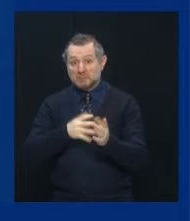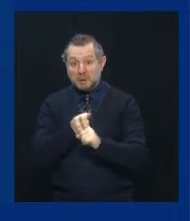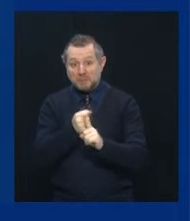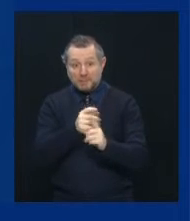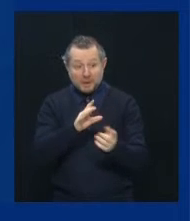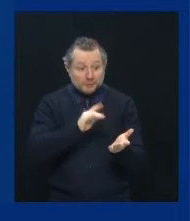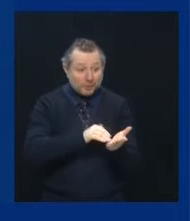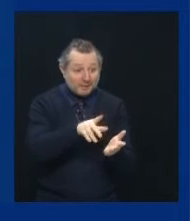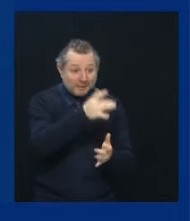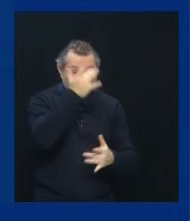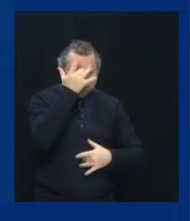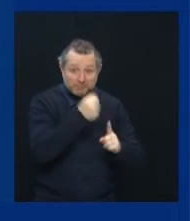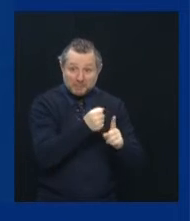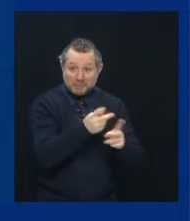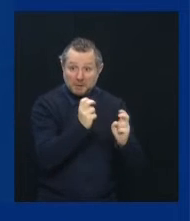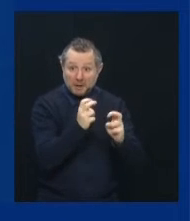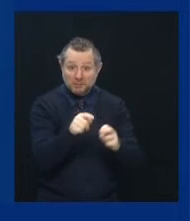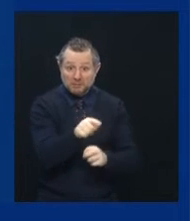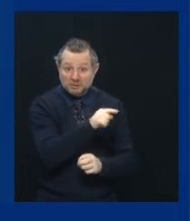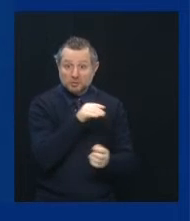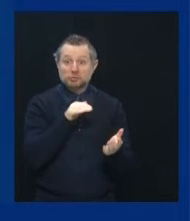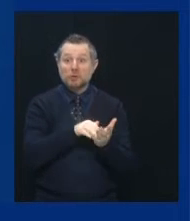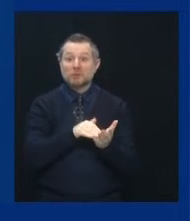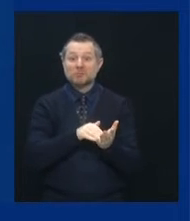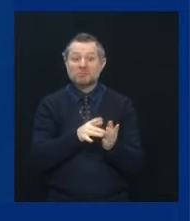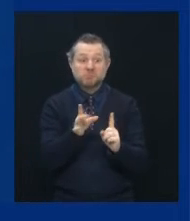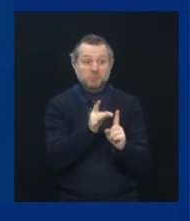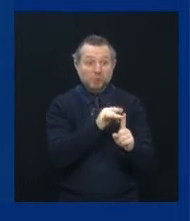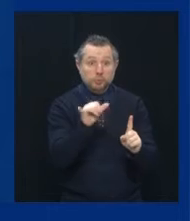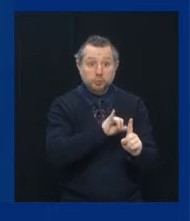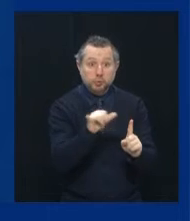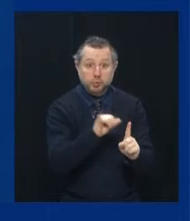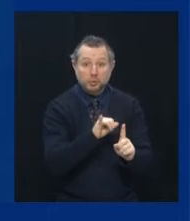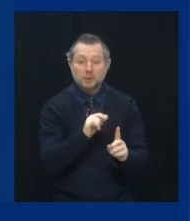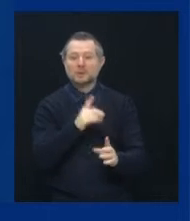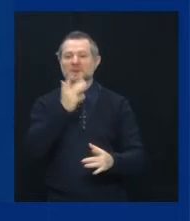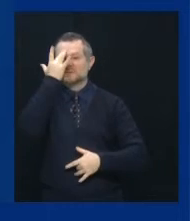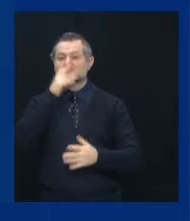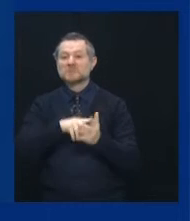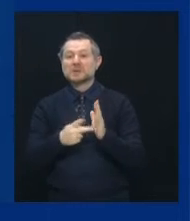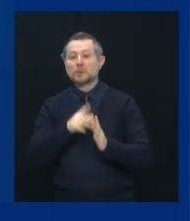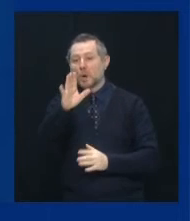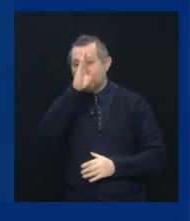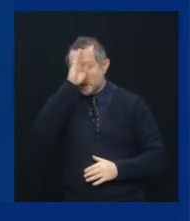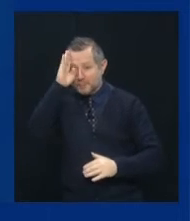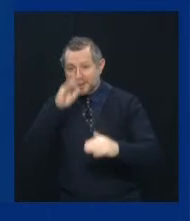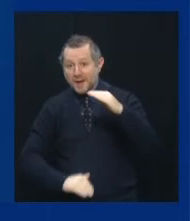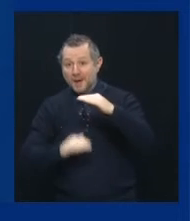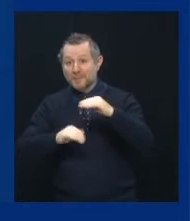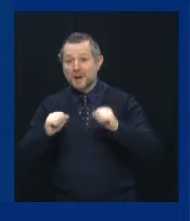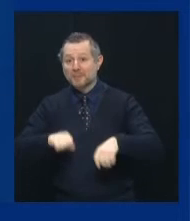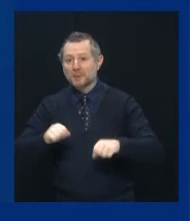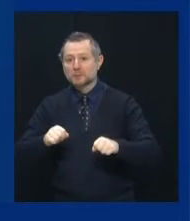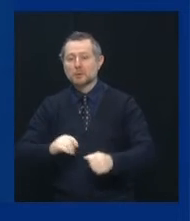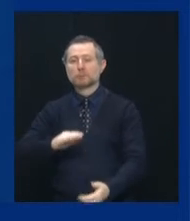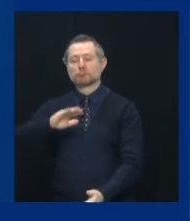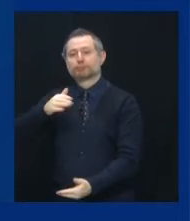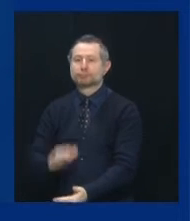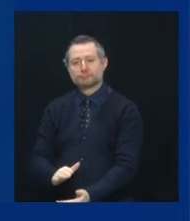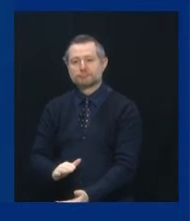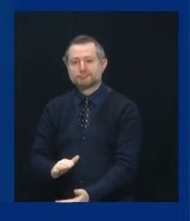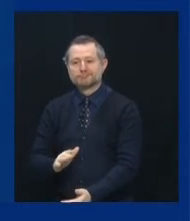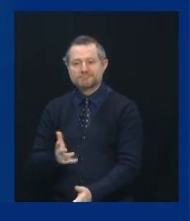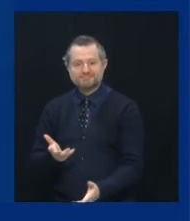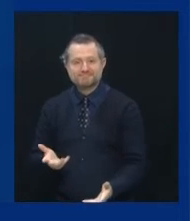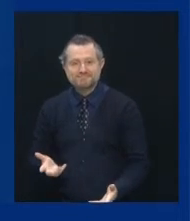doctors get sick, it reduces your hospital capacity. And if you reduce your hospital capacity, then you